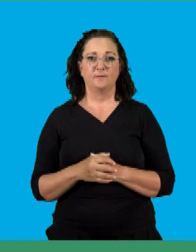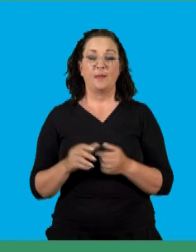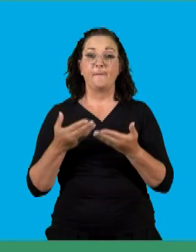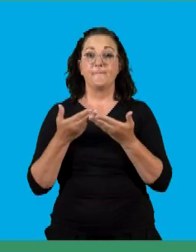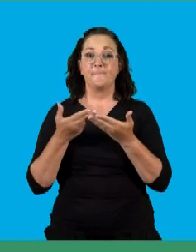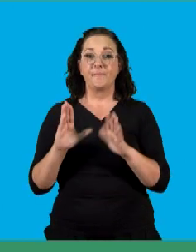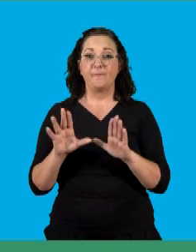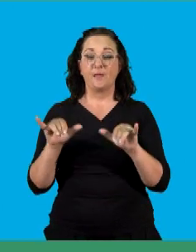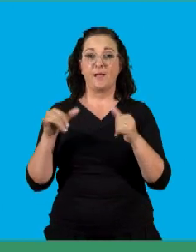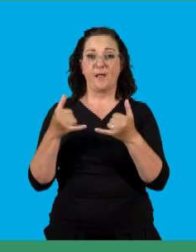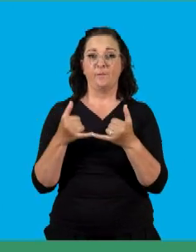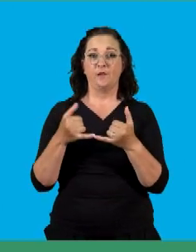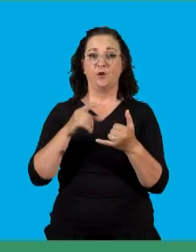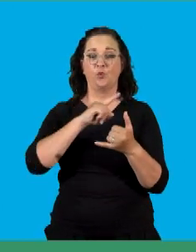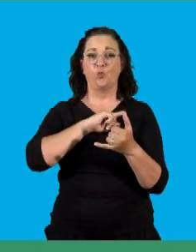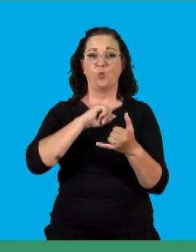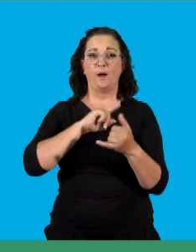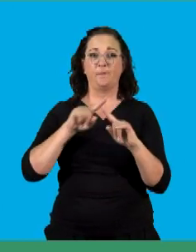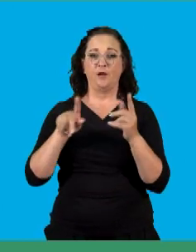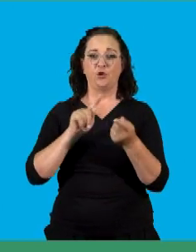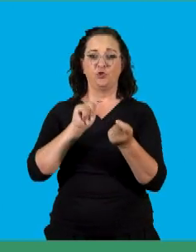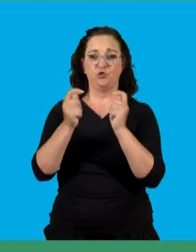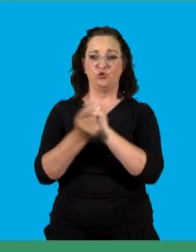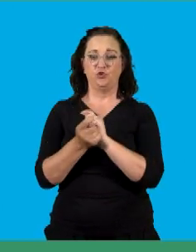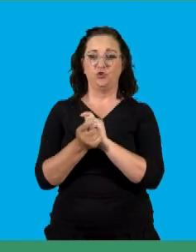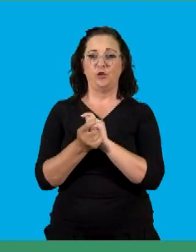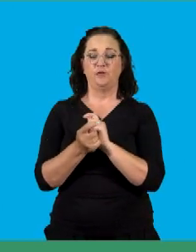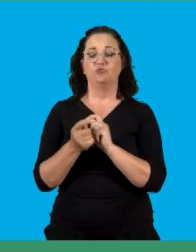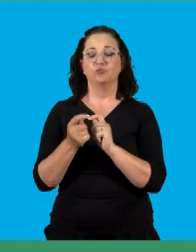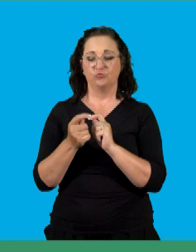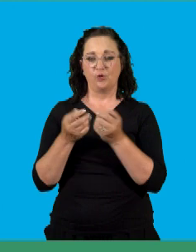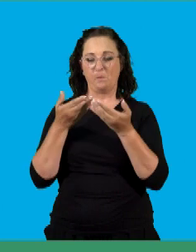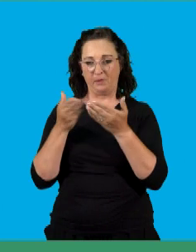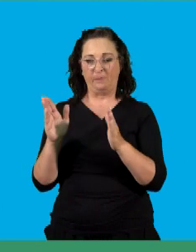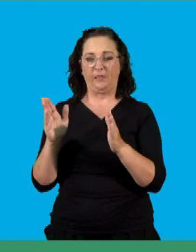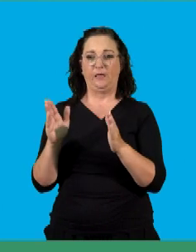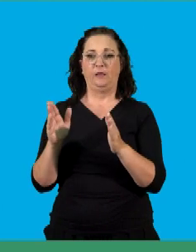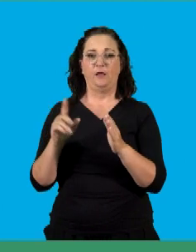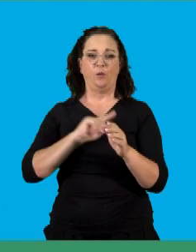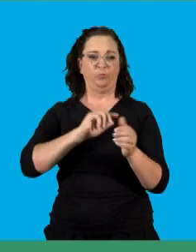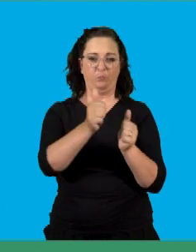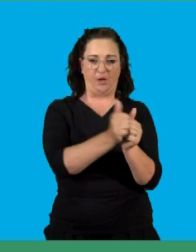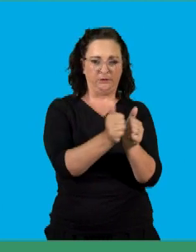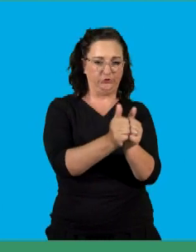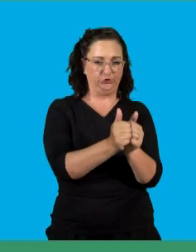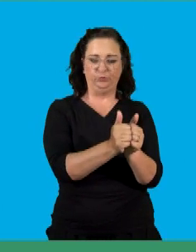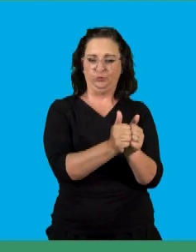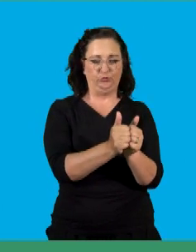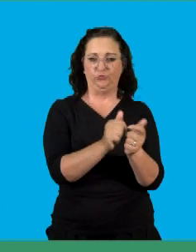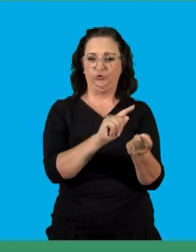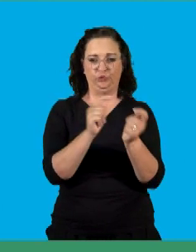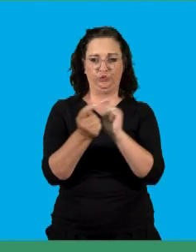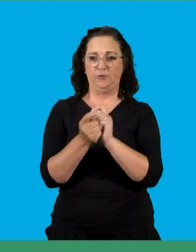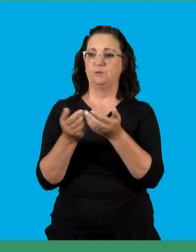that this is a public. They want to convert it to be a public company, meaning they want to change a partnership